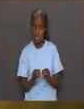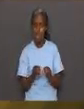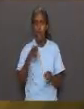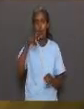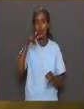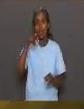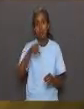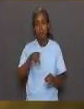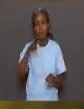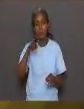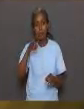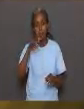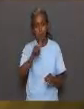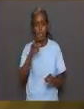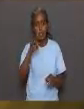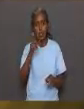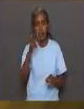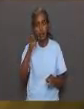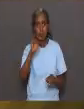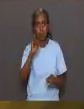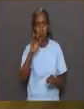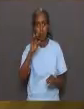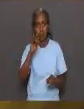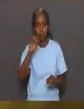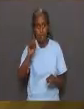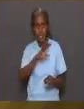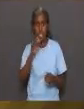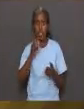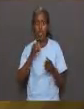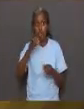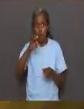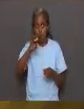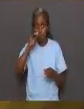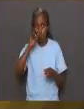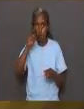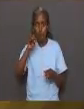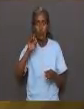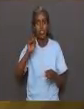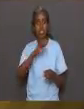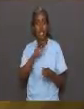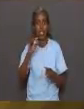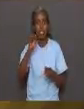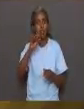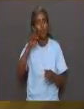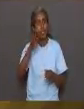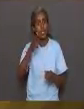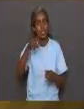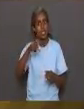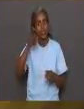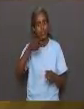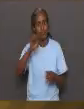to perform these calculations on pyramids, cones, and